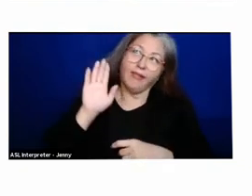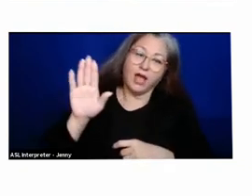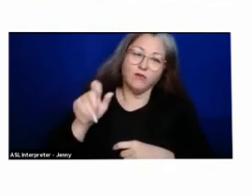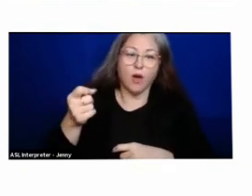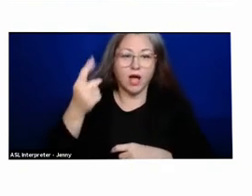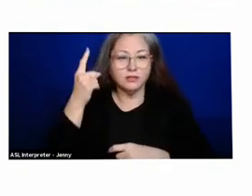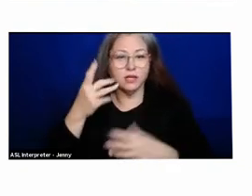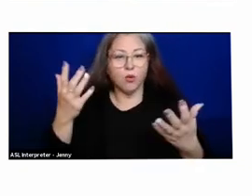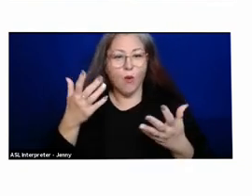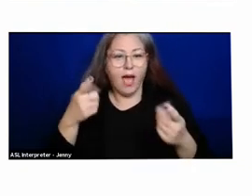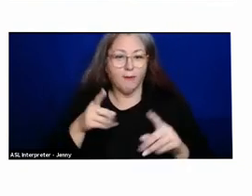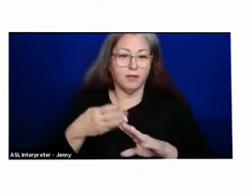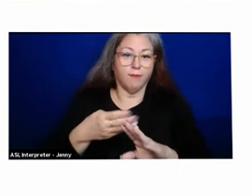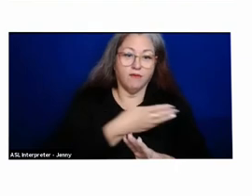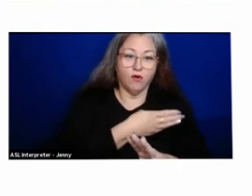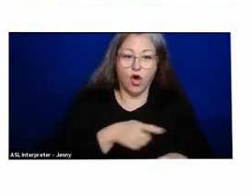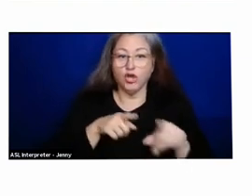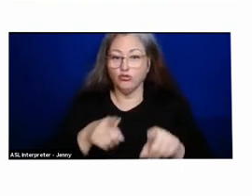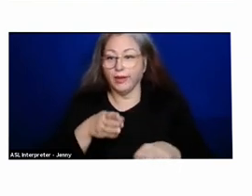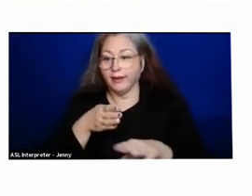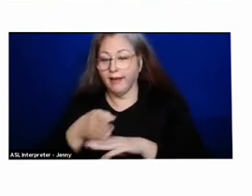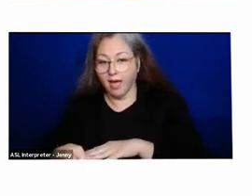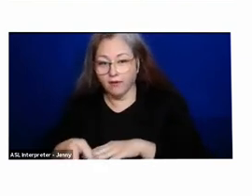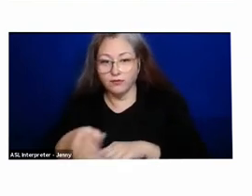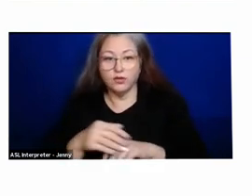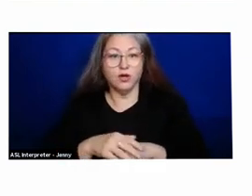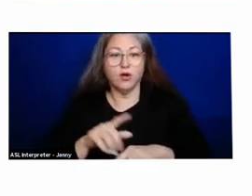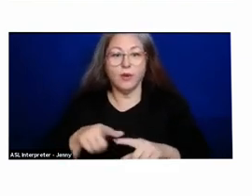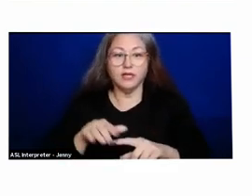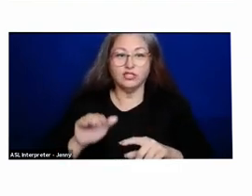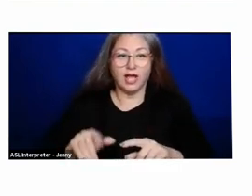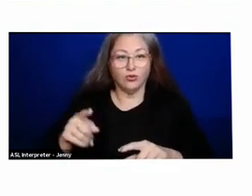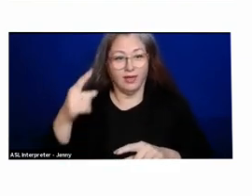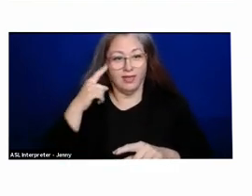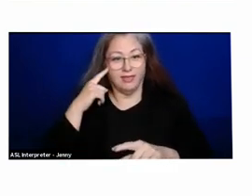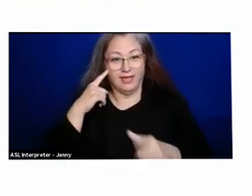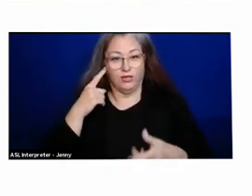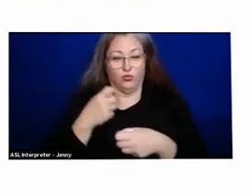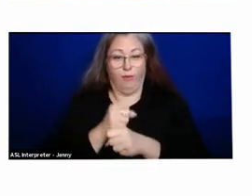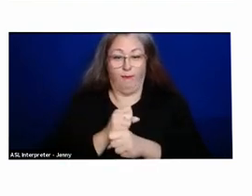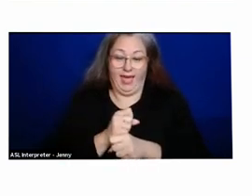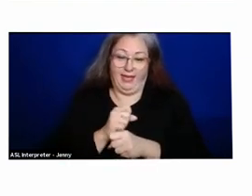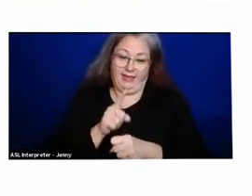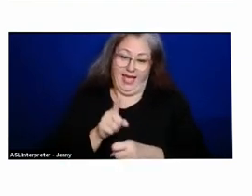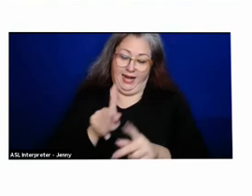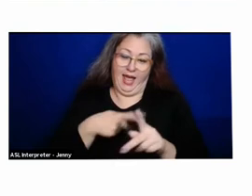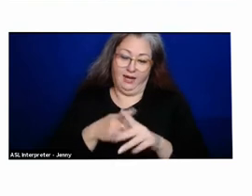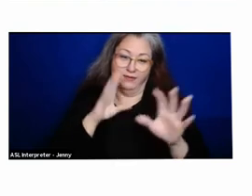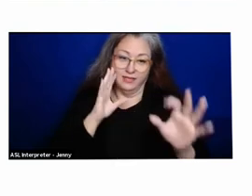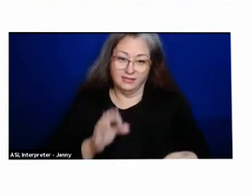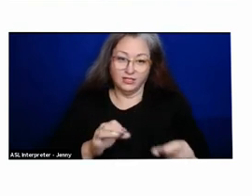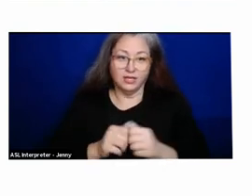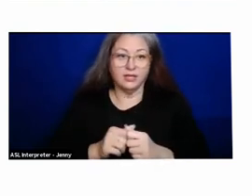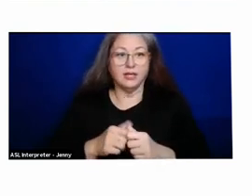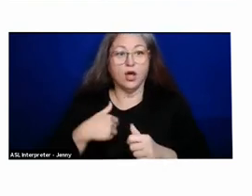happens before and after you buy the pair of trousers to be able to even think of making different decisions. We are part of a group